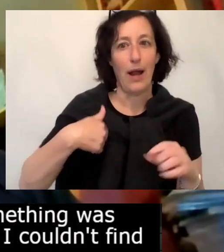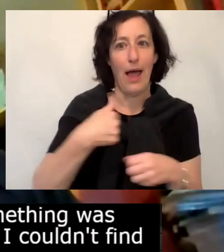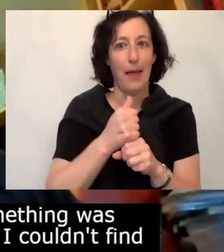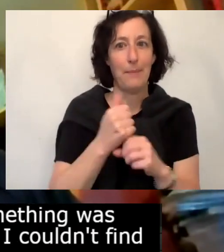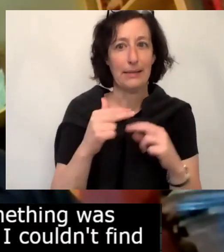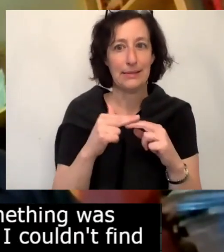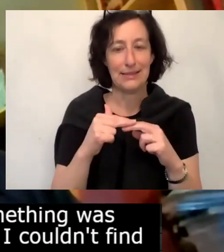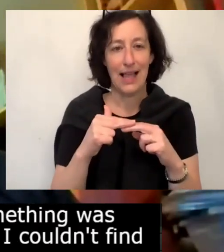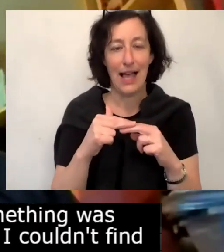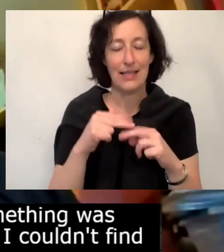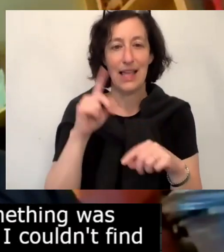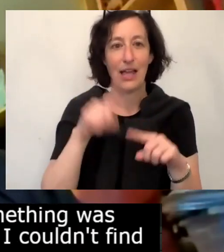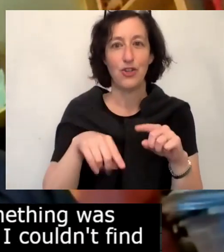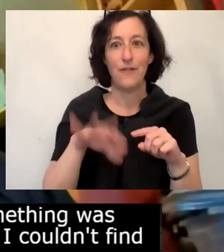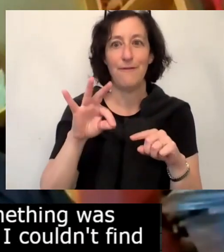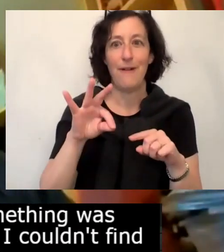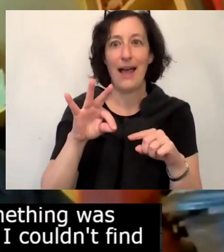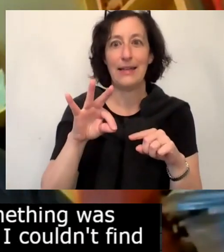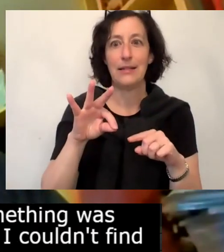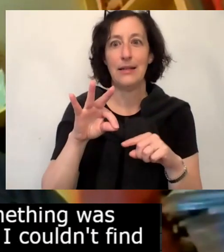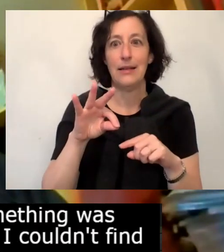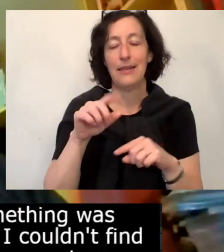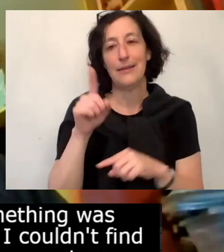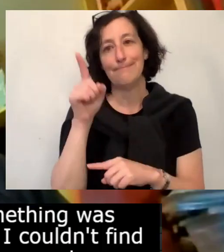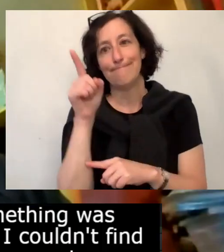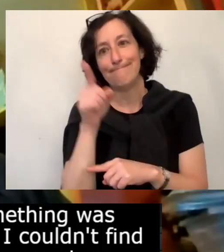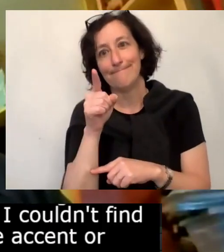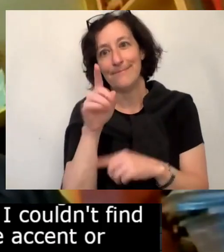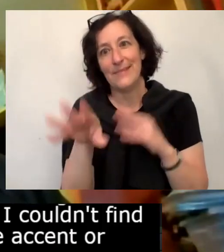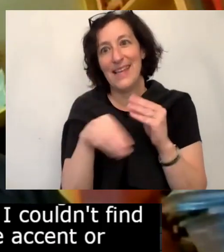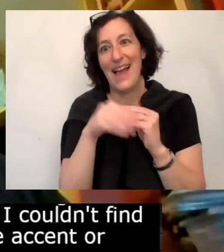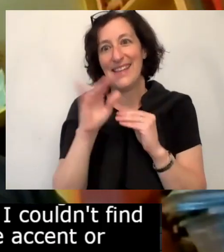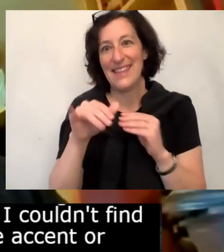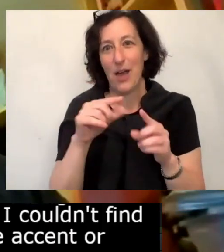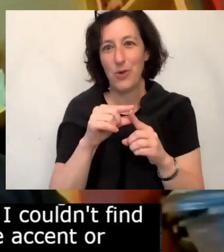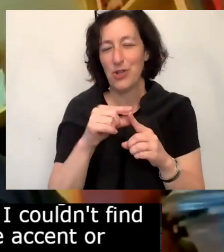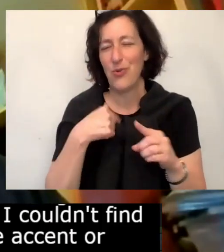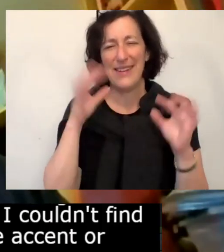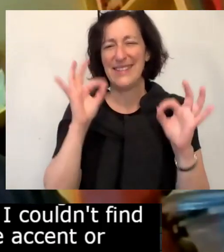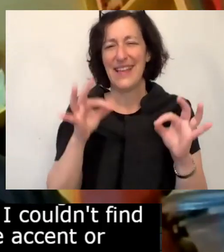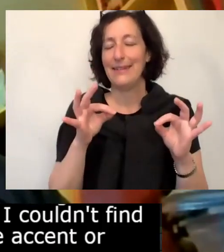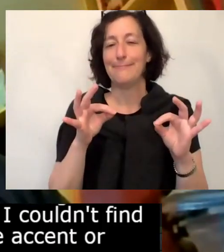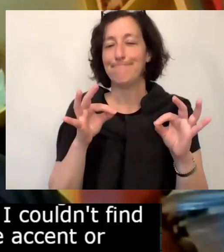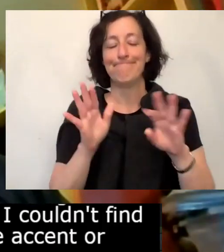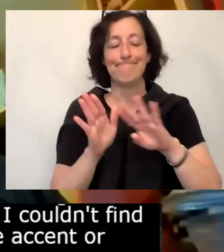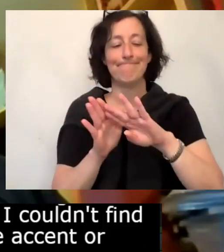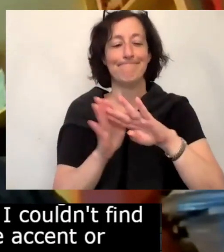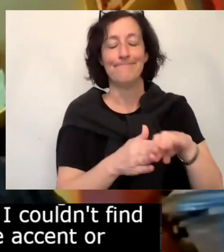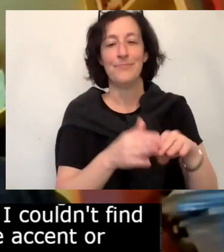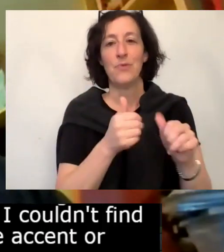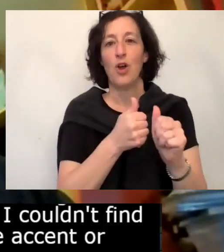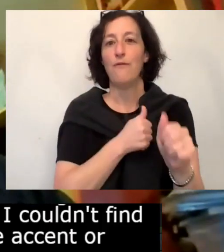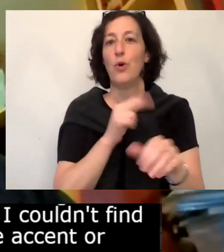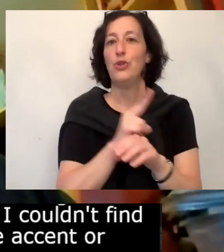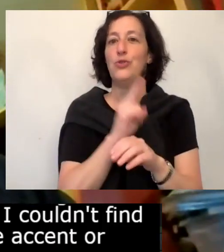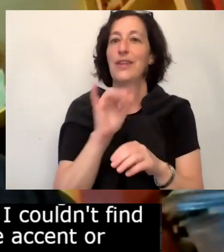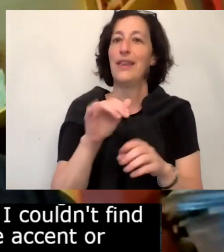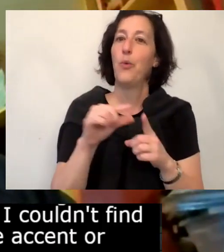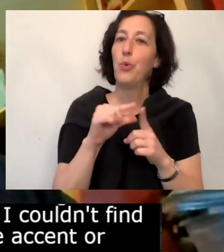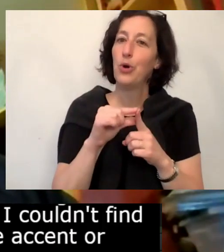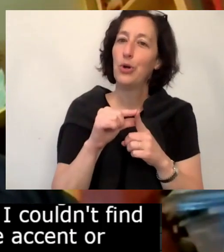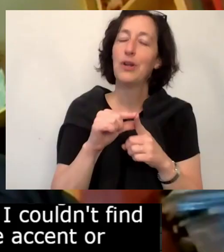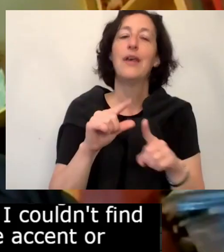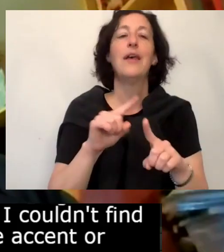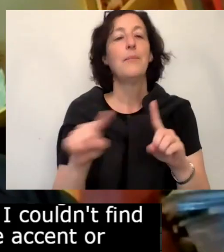the accent or the diacritical to put on it, so I decided to avoid using passé. So